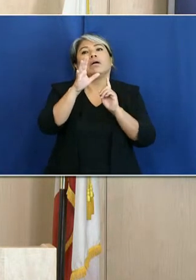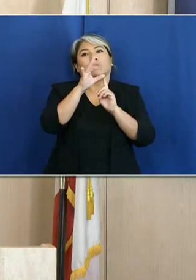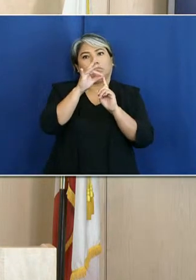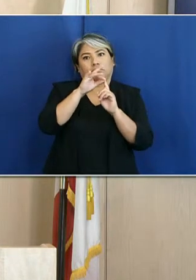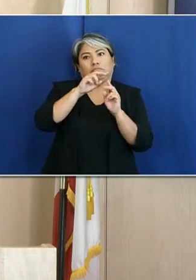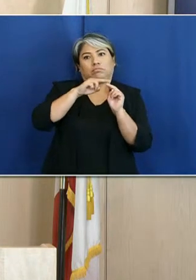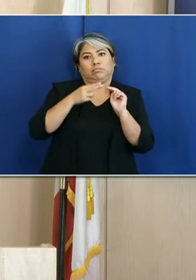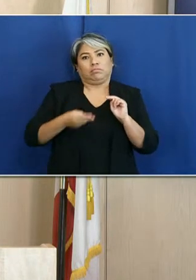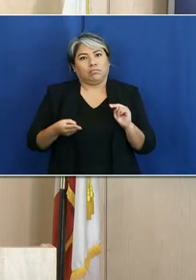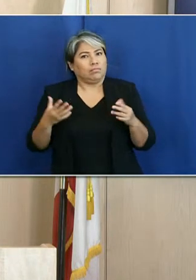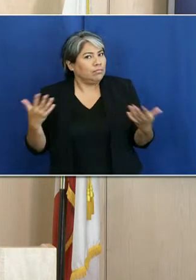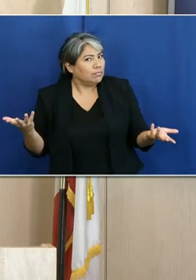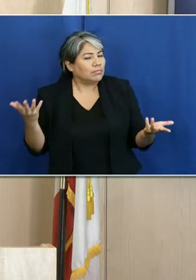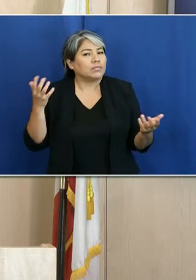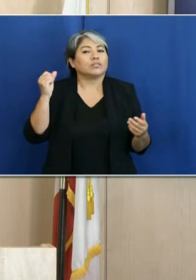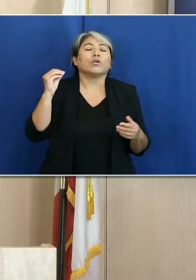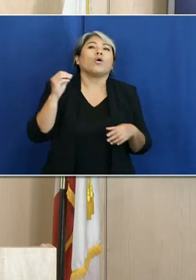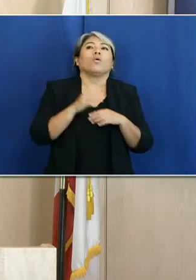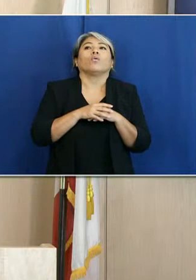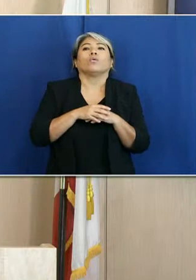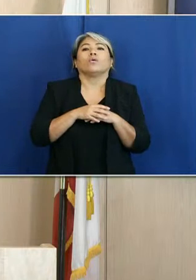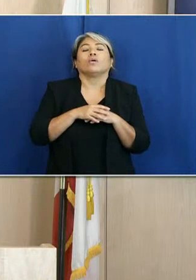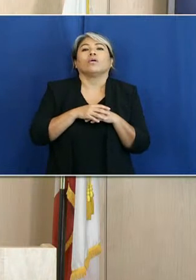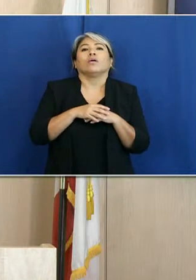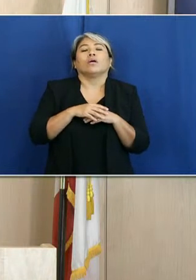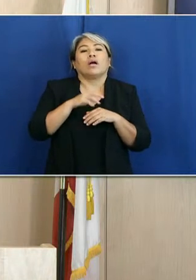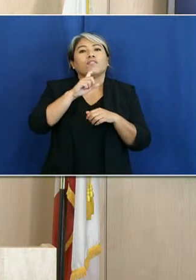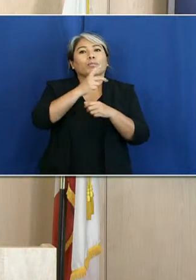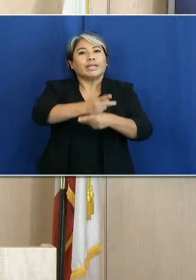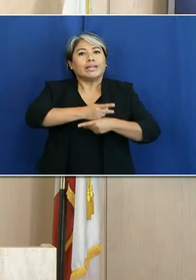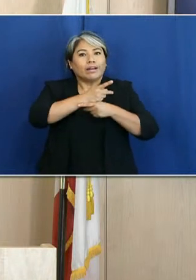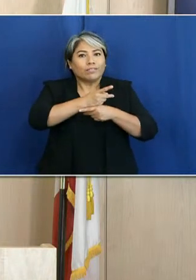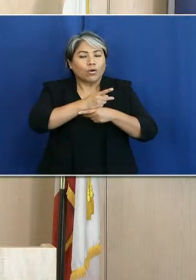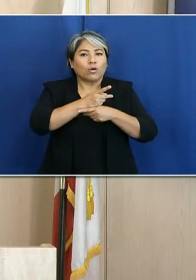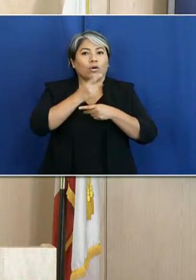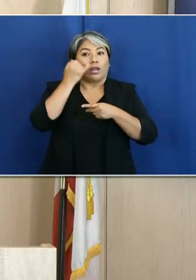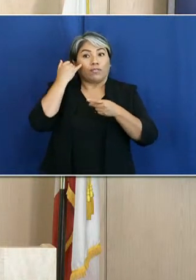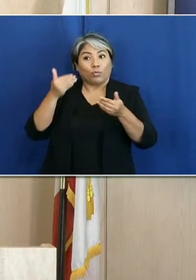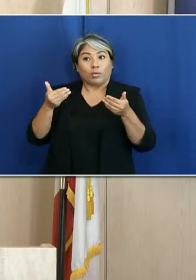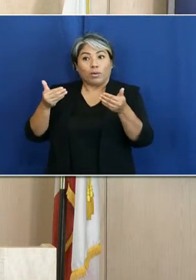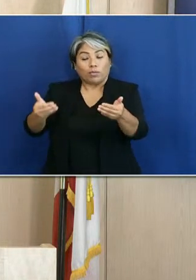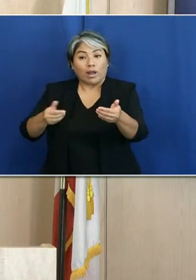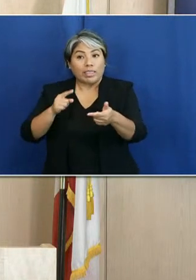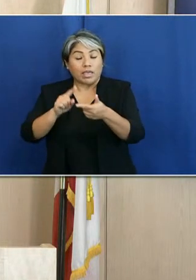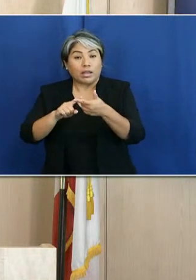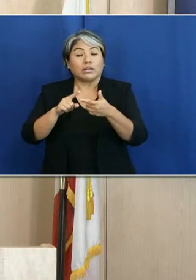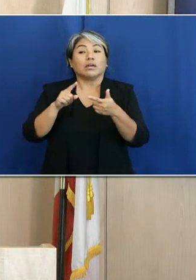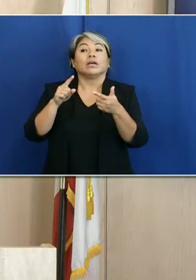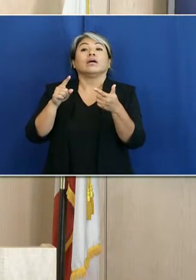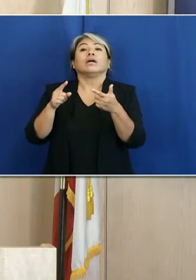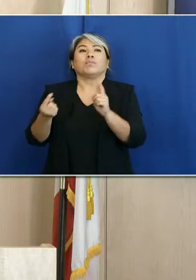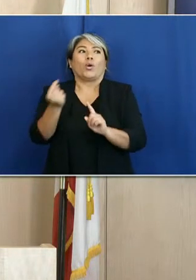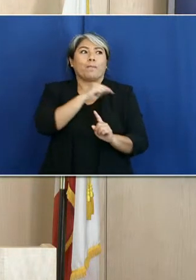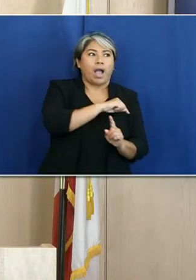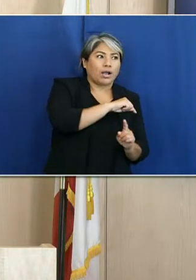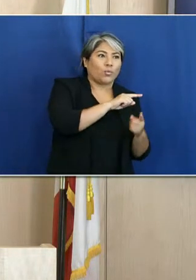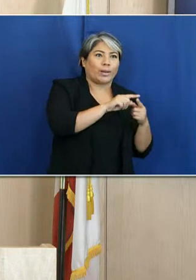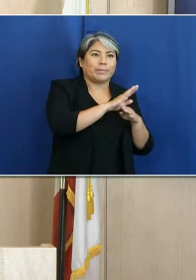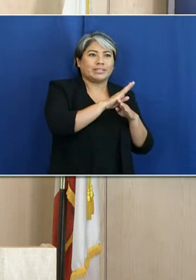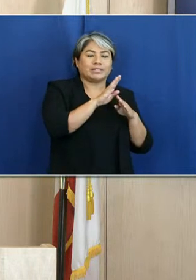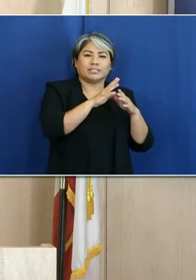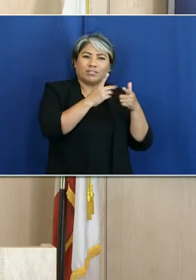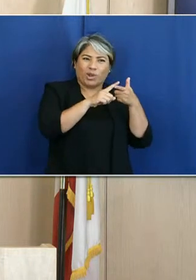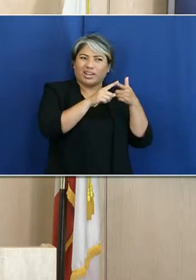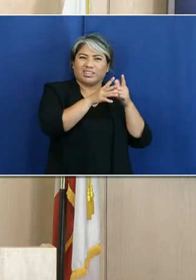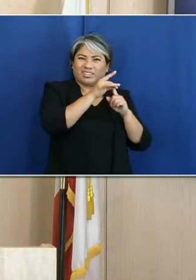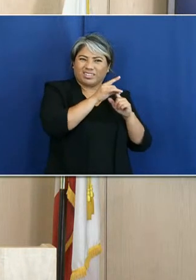I think that we need to be cautious as we move forward, that if we were to immediately go back to the posture when the cases went up, it would seem to be incredibly